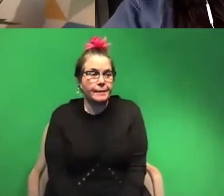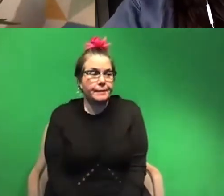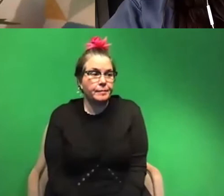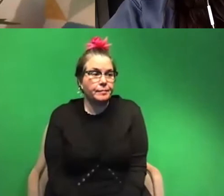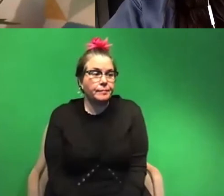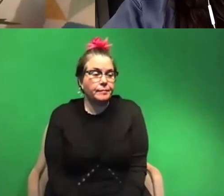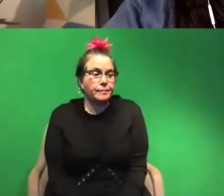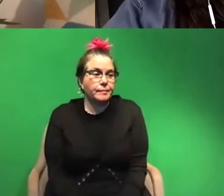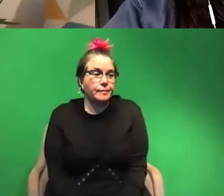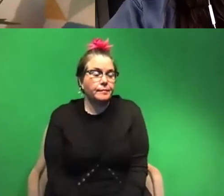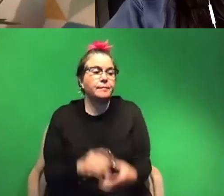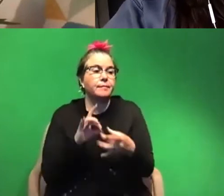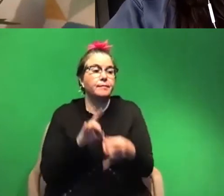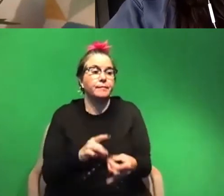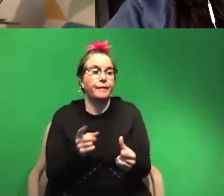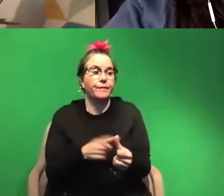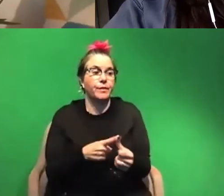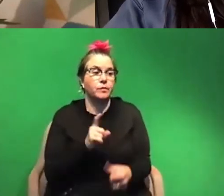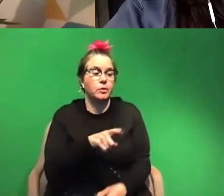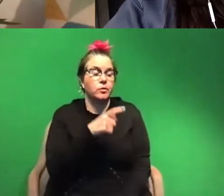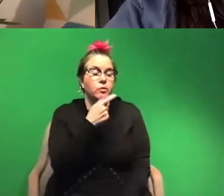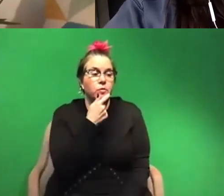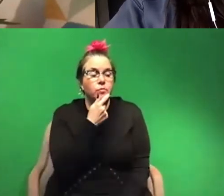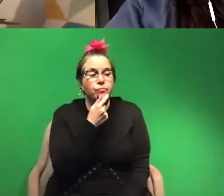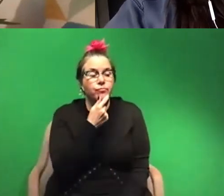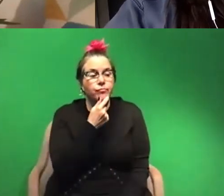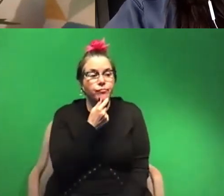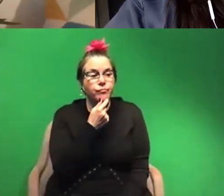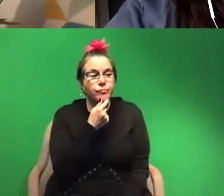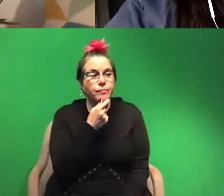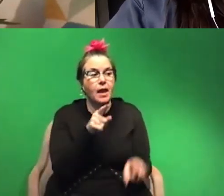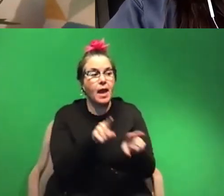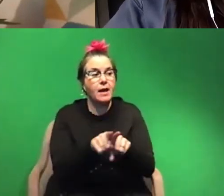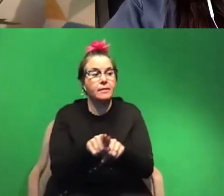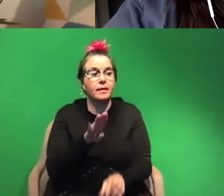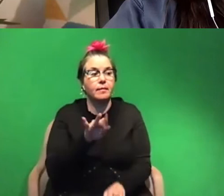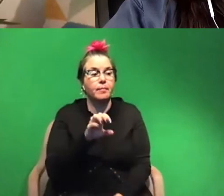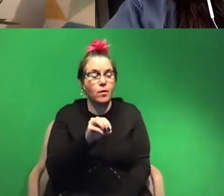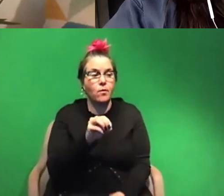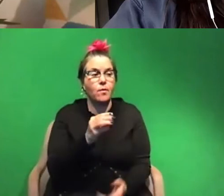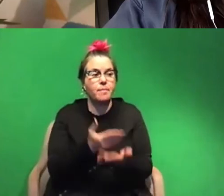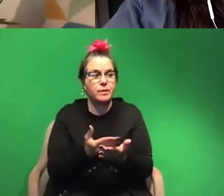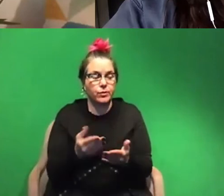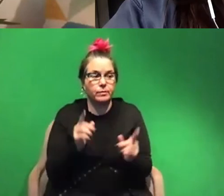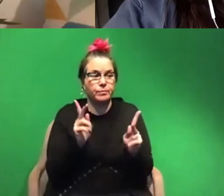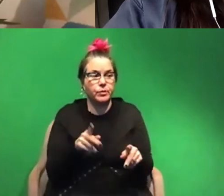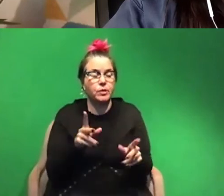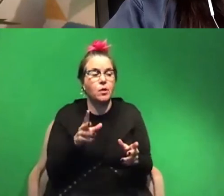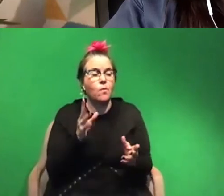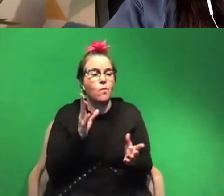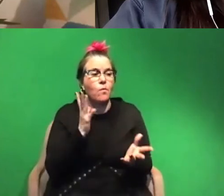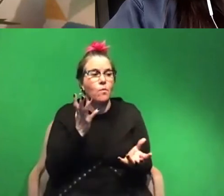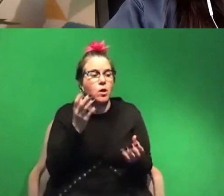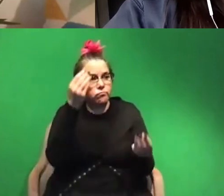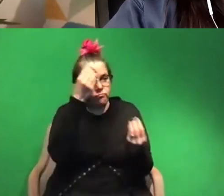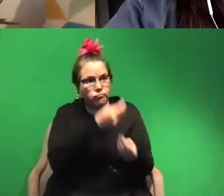So with regards to the first question, as a biomaterials person, I want to inform or let